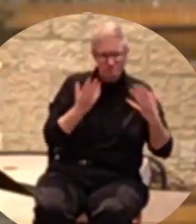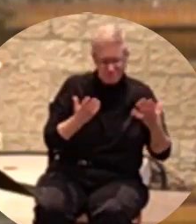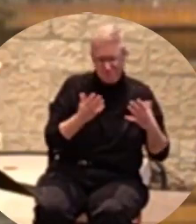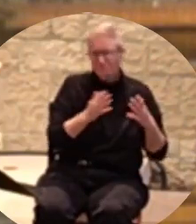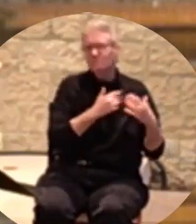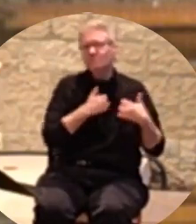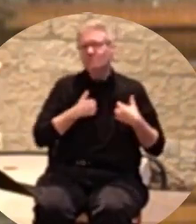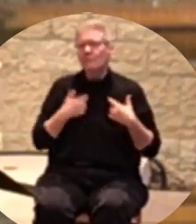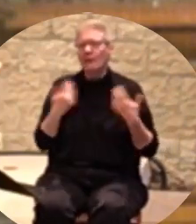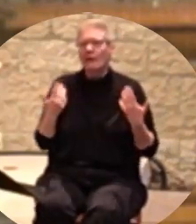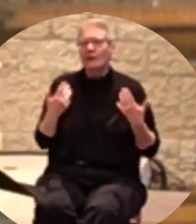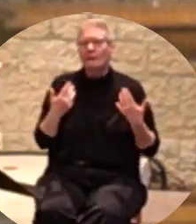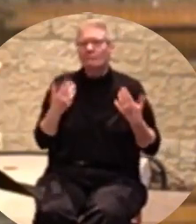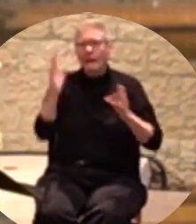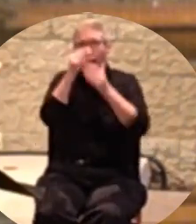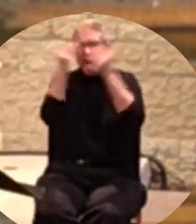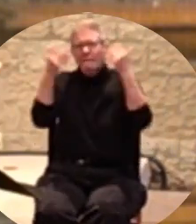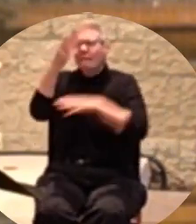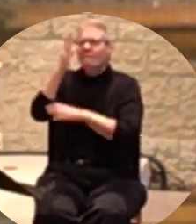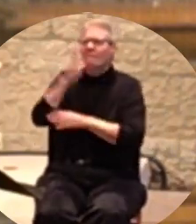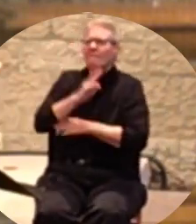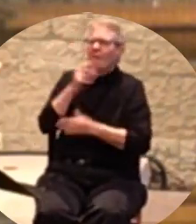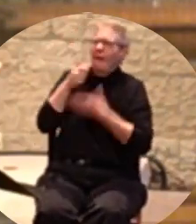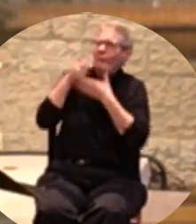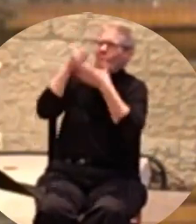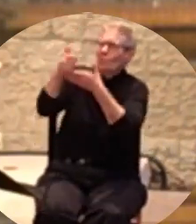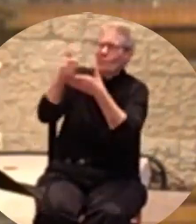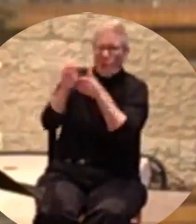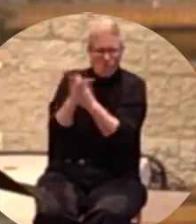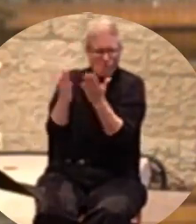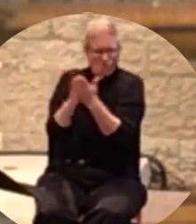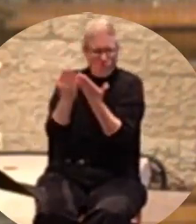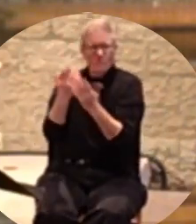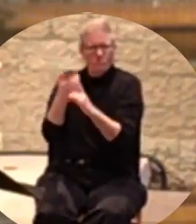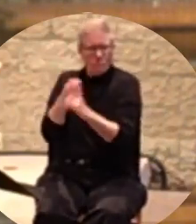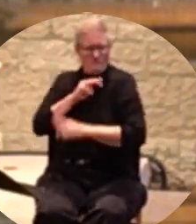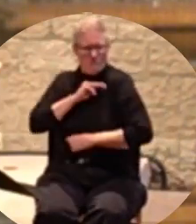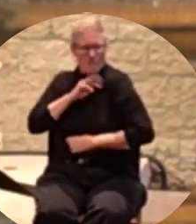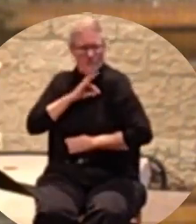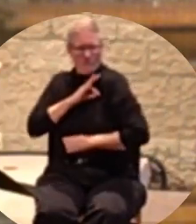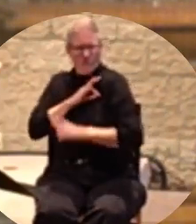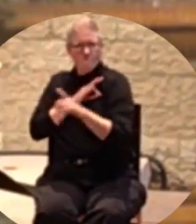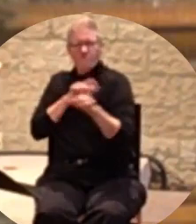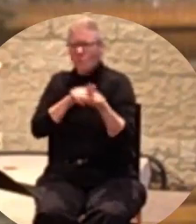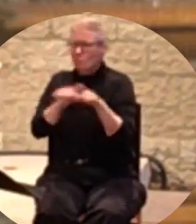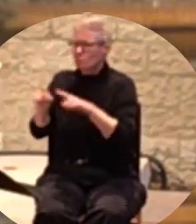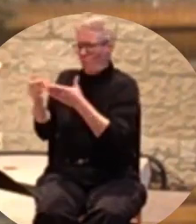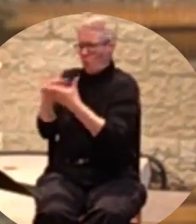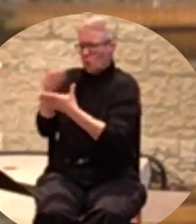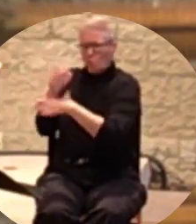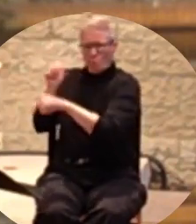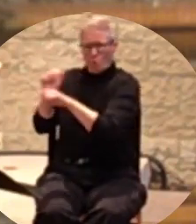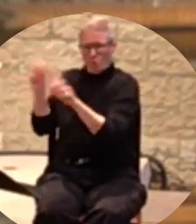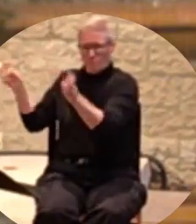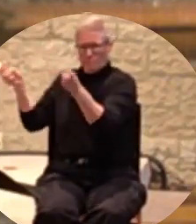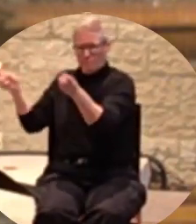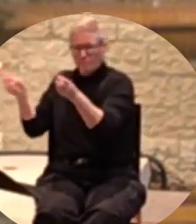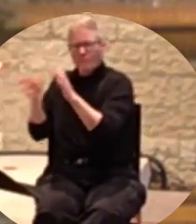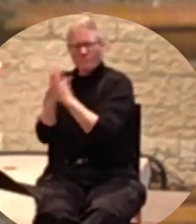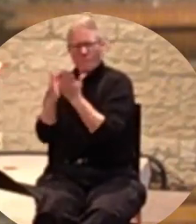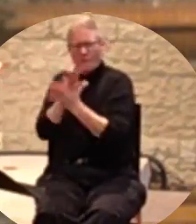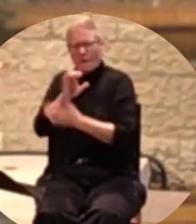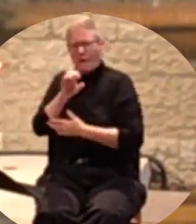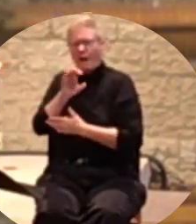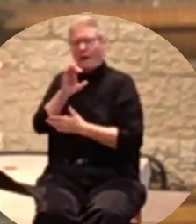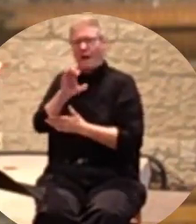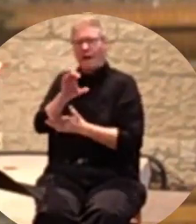Help You, based on the book by Myrtle Fillmore, and A New Earth, based on the book by Eckhart Tolle. And